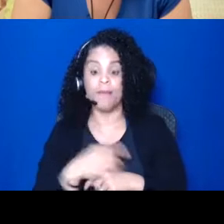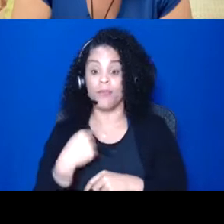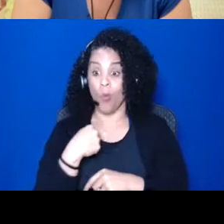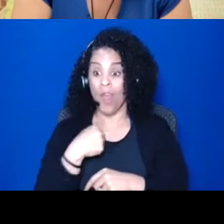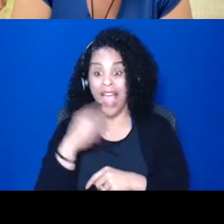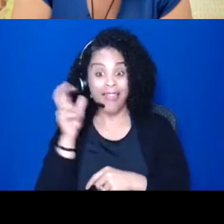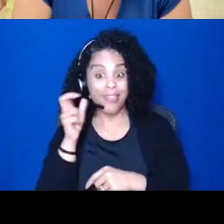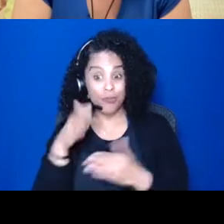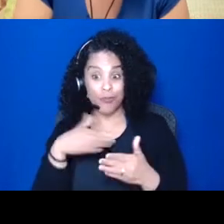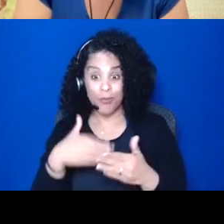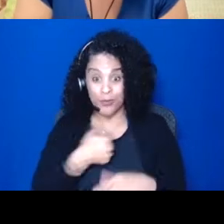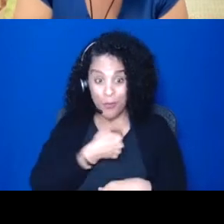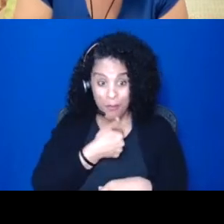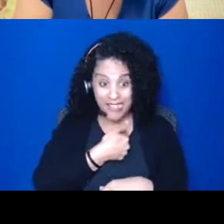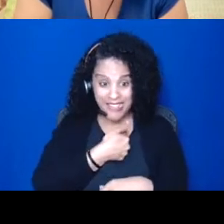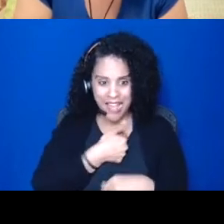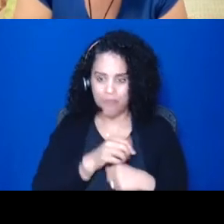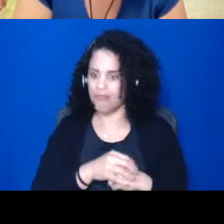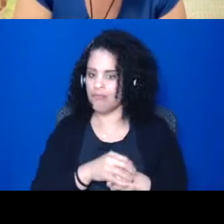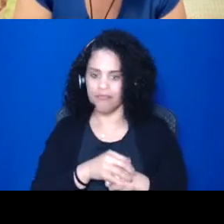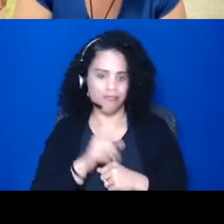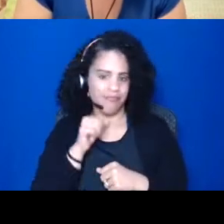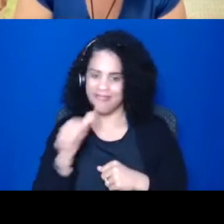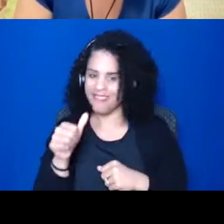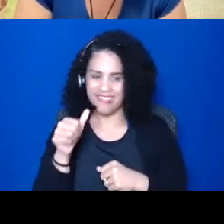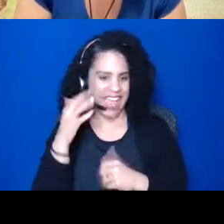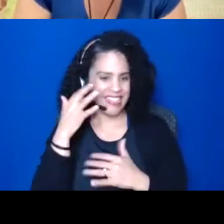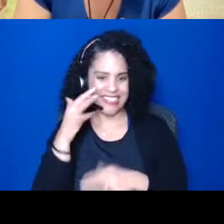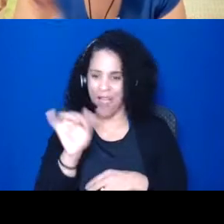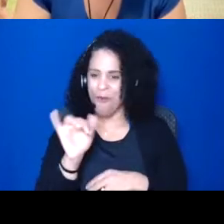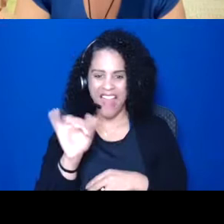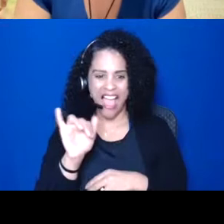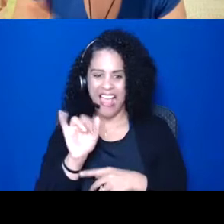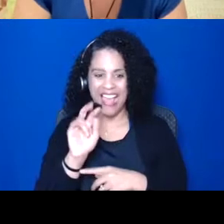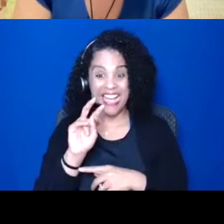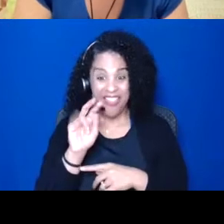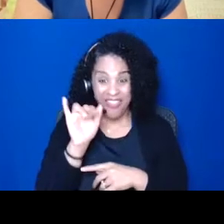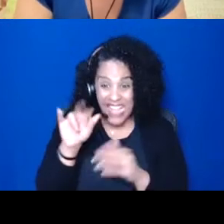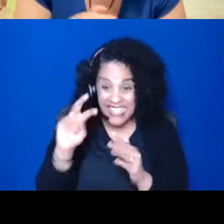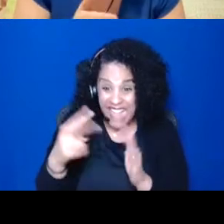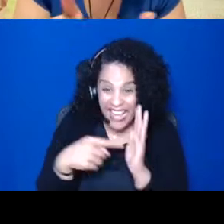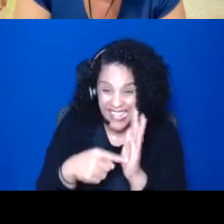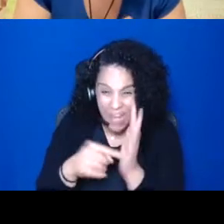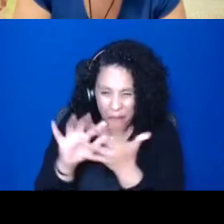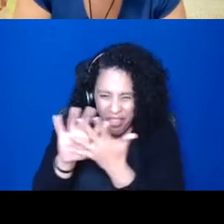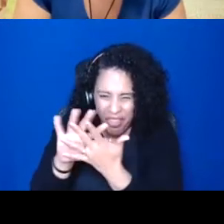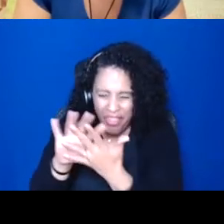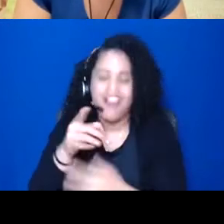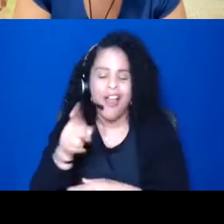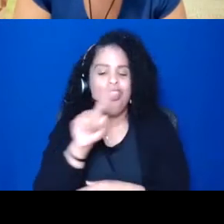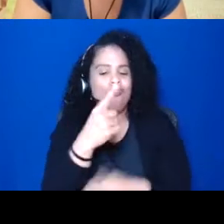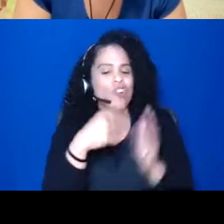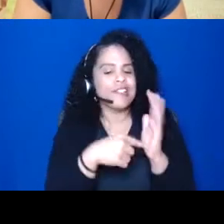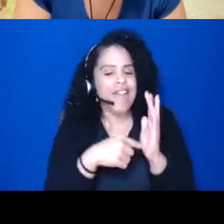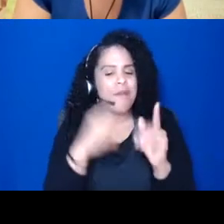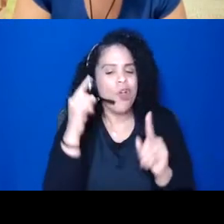music myself, it does not sound like the second example. The first example that you heard is